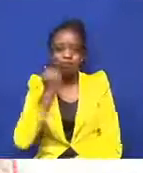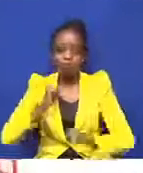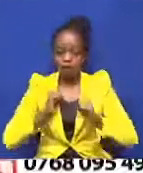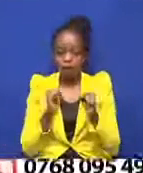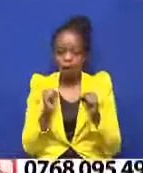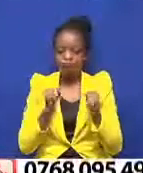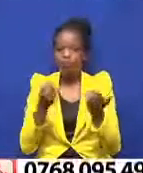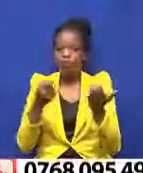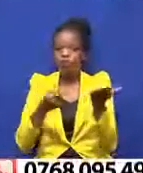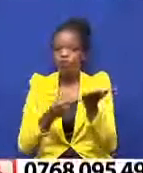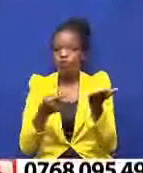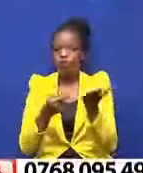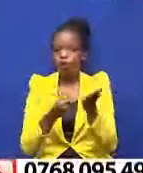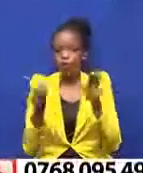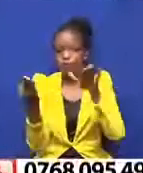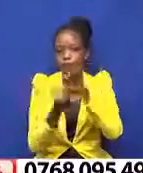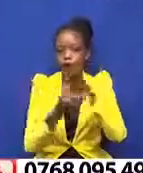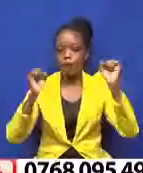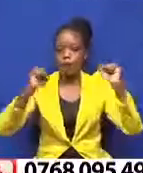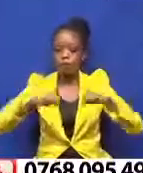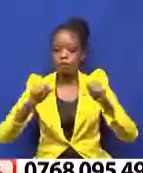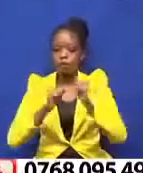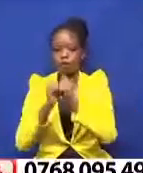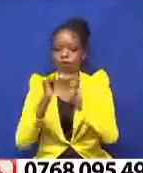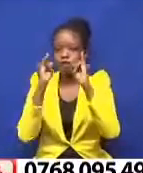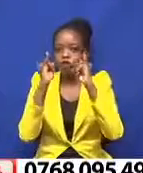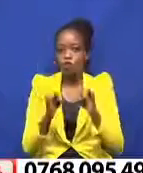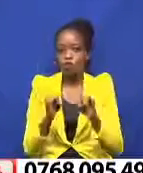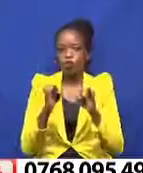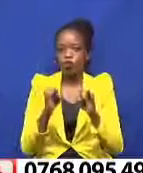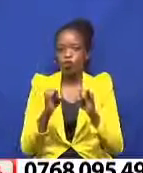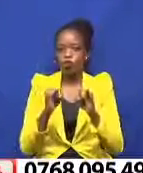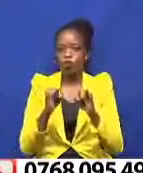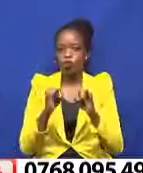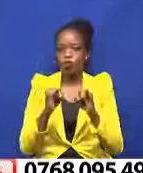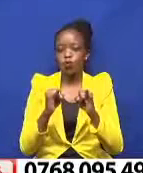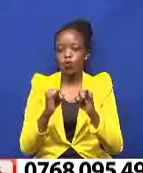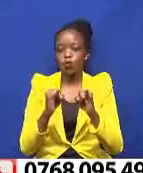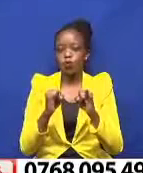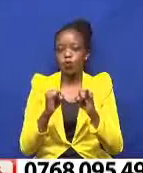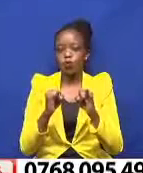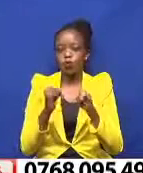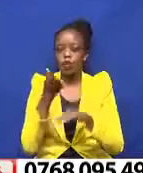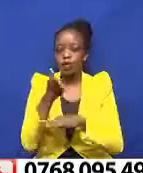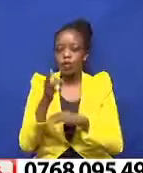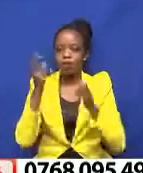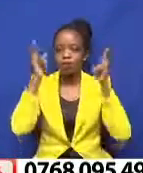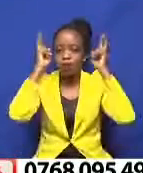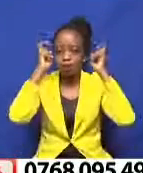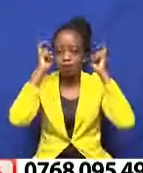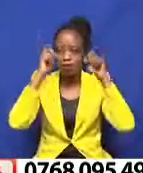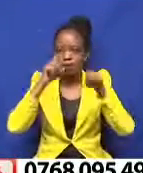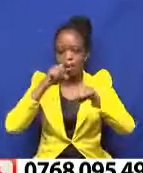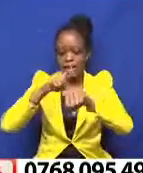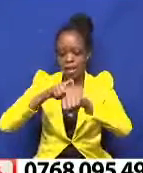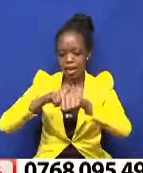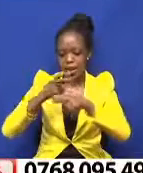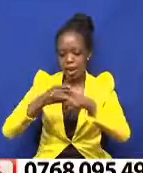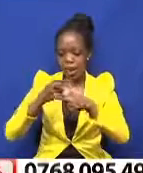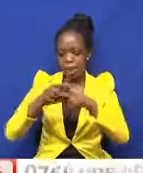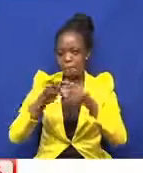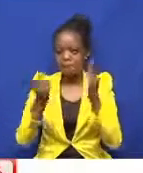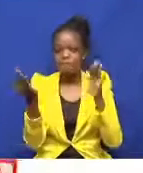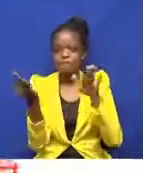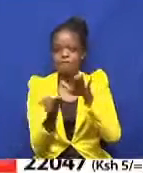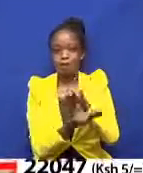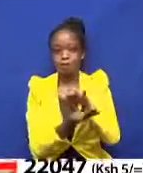of cases made possible by the new platform. There's an animal in this country called the fire.